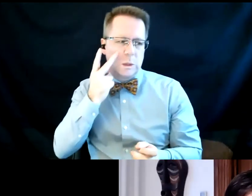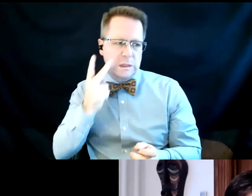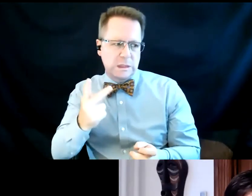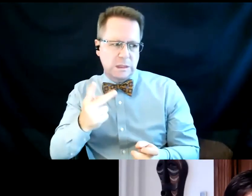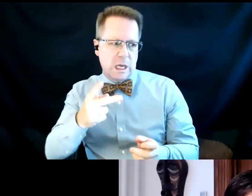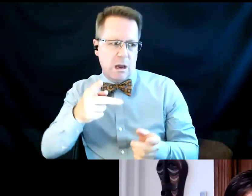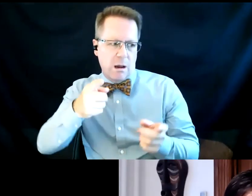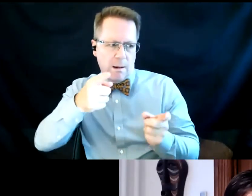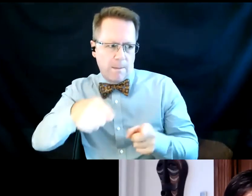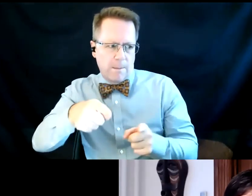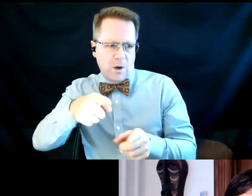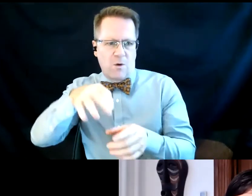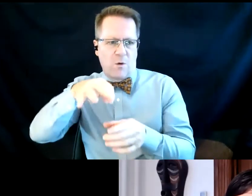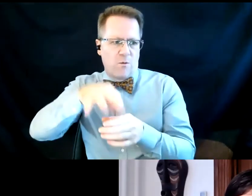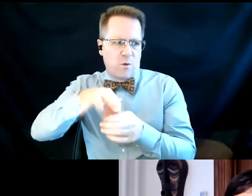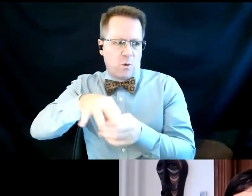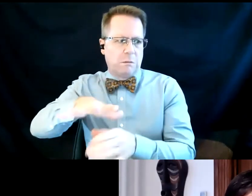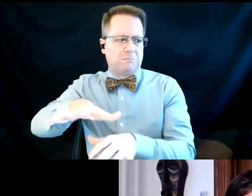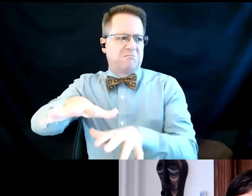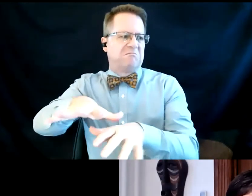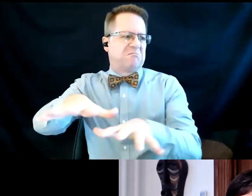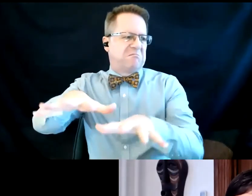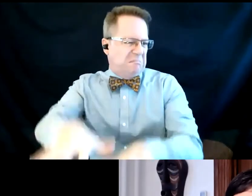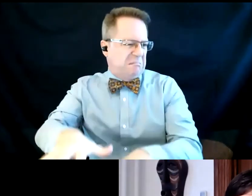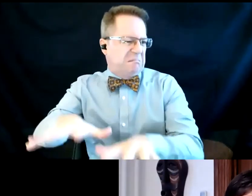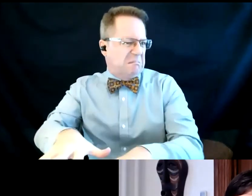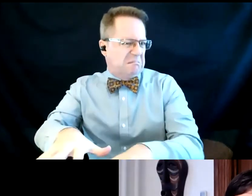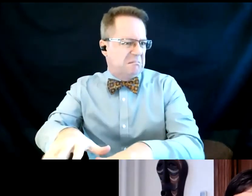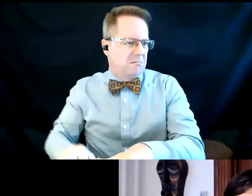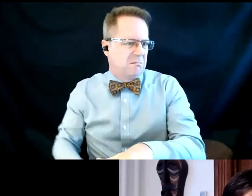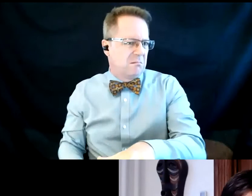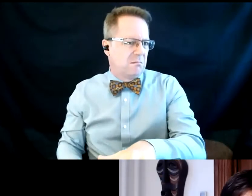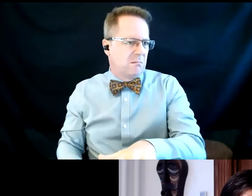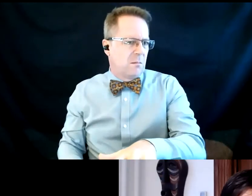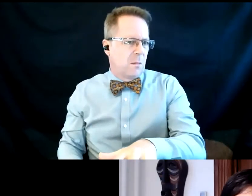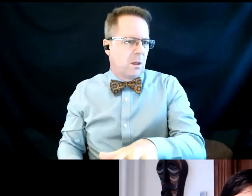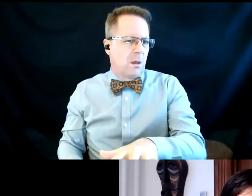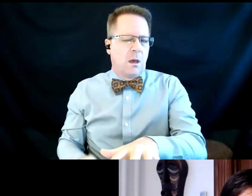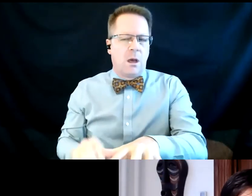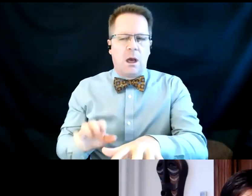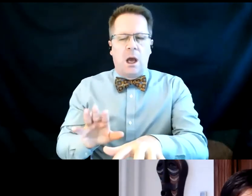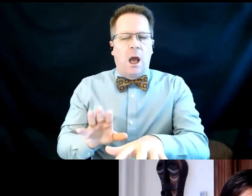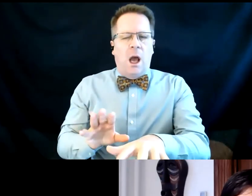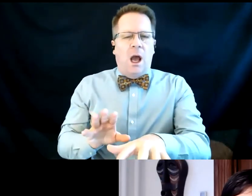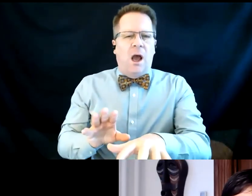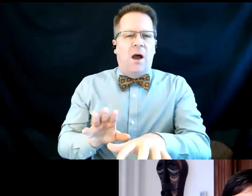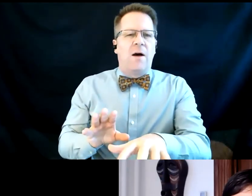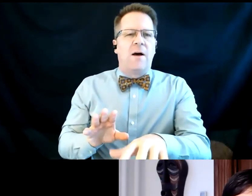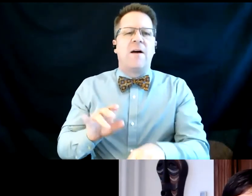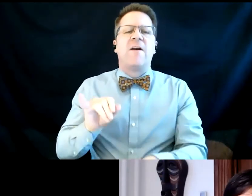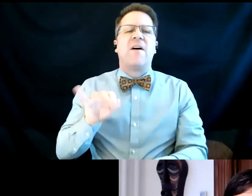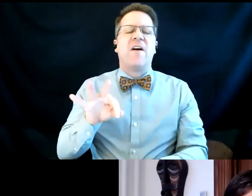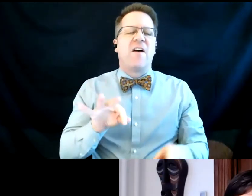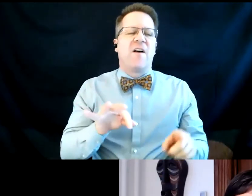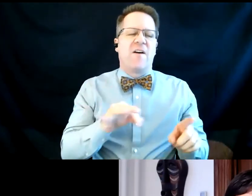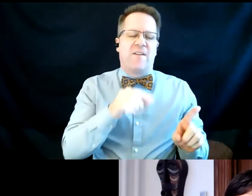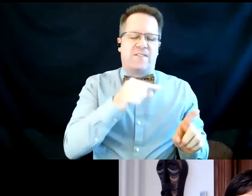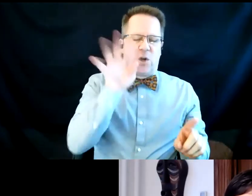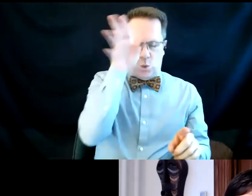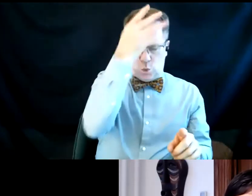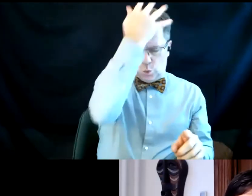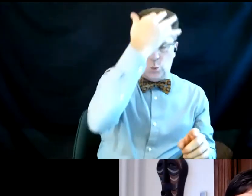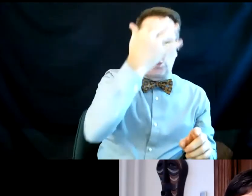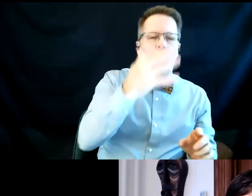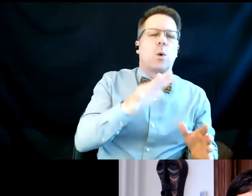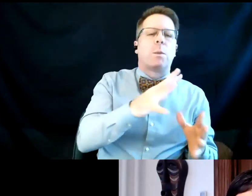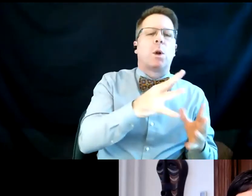Democratic candidate for president wins, that's when you're going to see a backlash, particularly in close states, efforts to cut back on